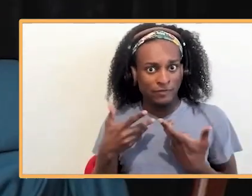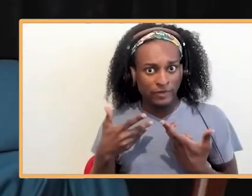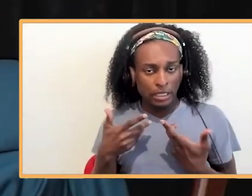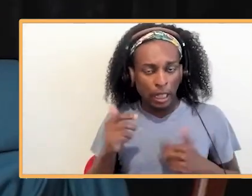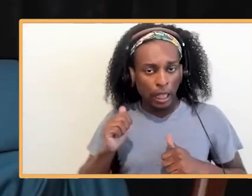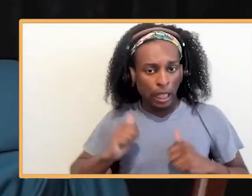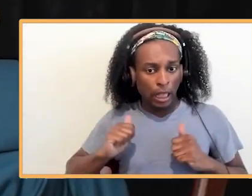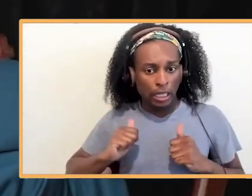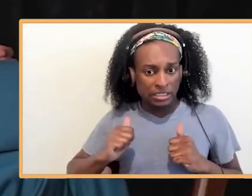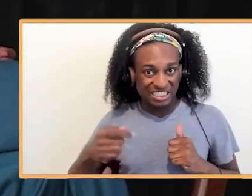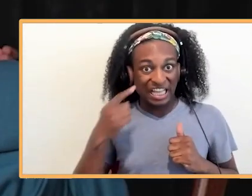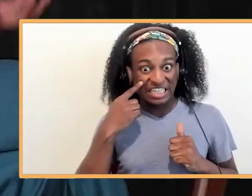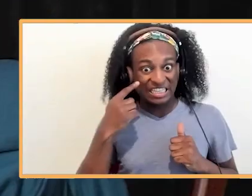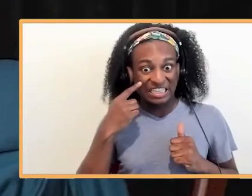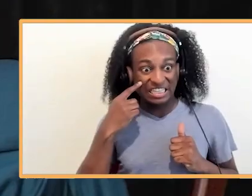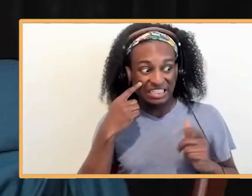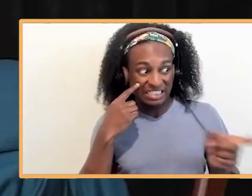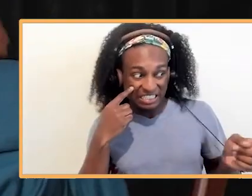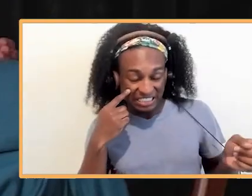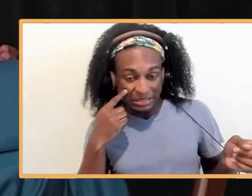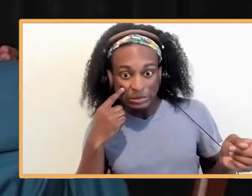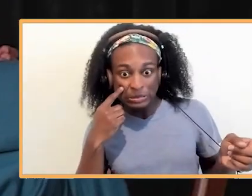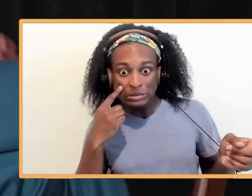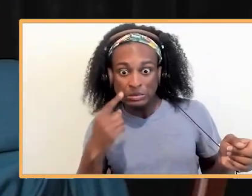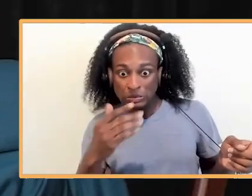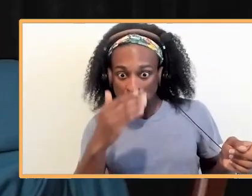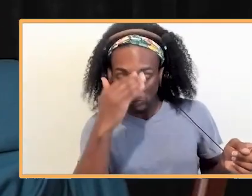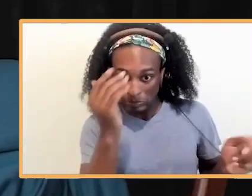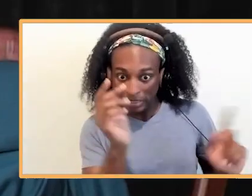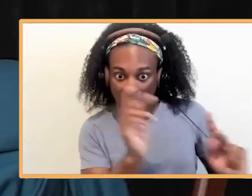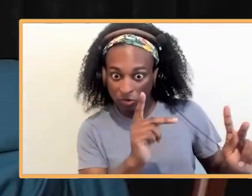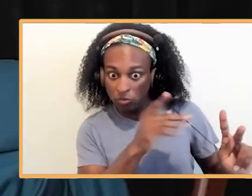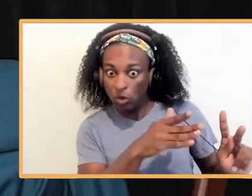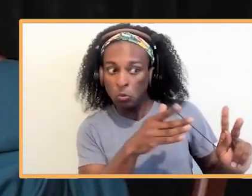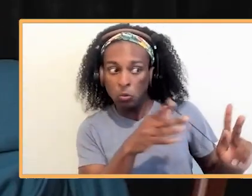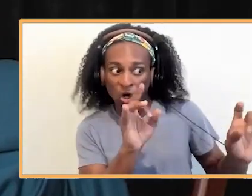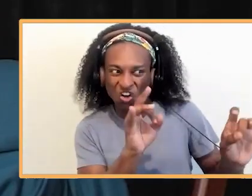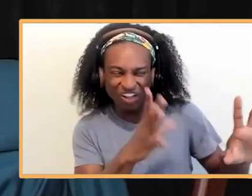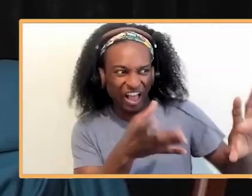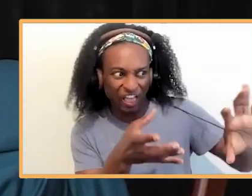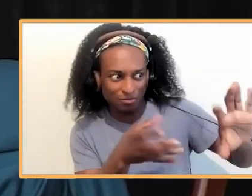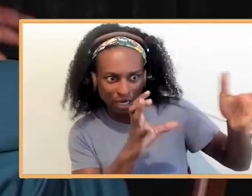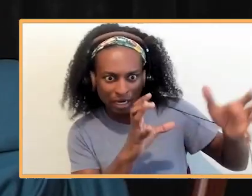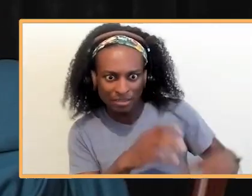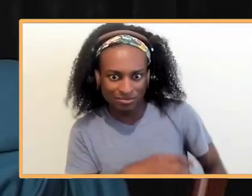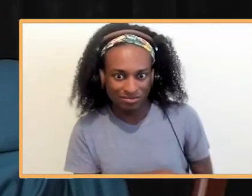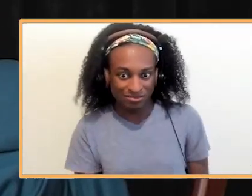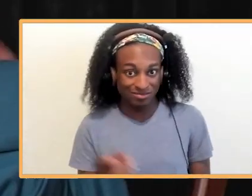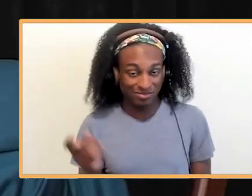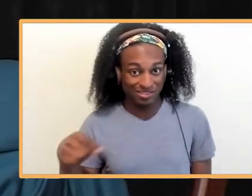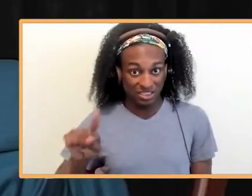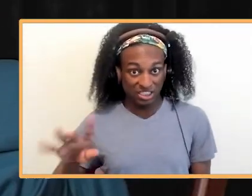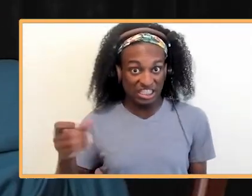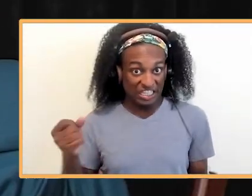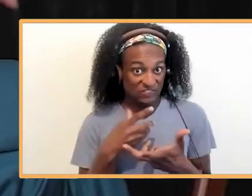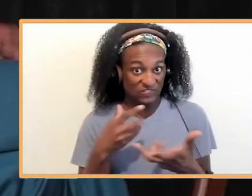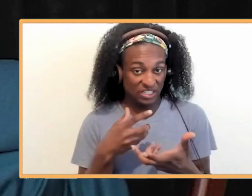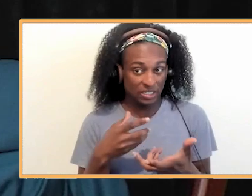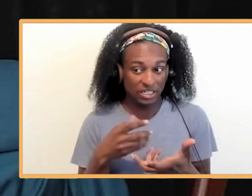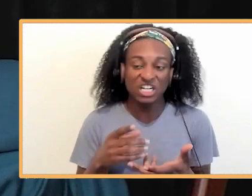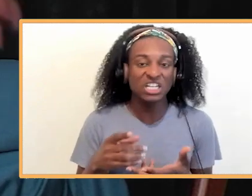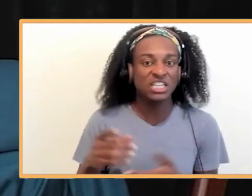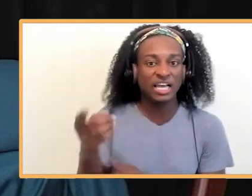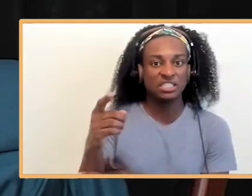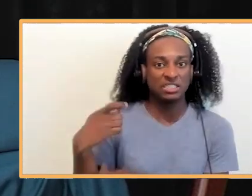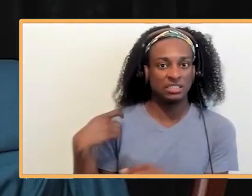eventually that violence from the Black people is going to come up? That violence from the Latinx community is going